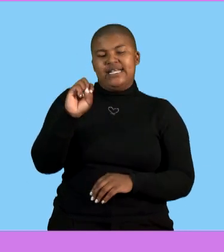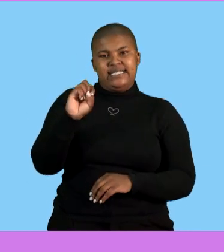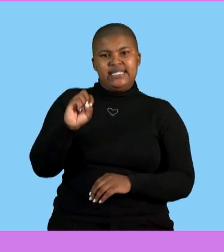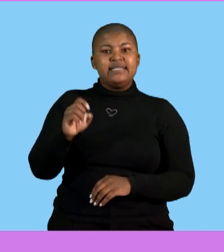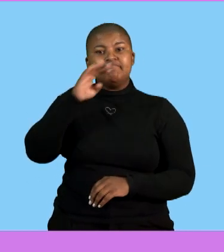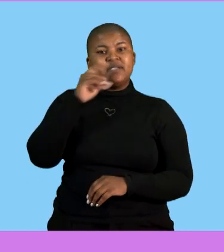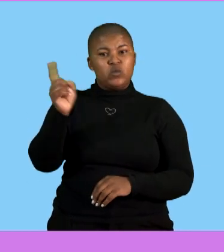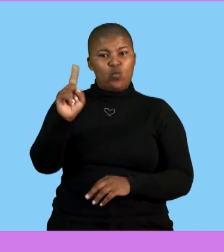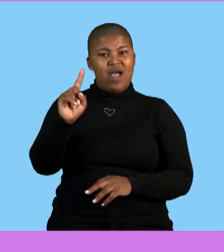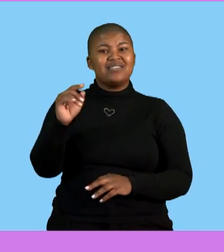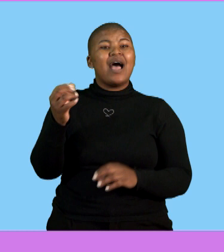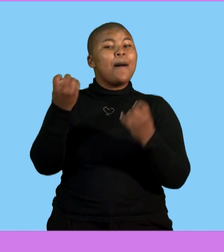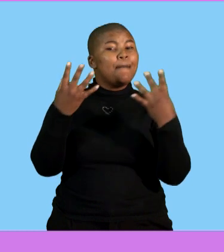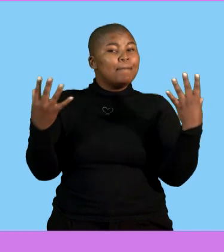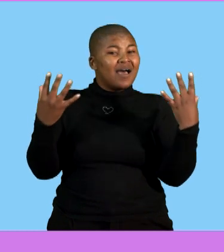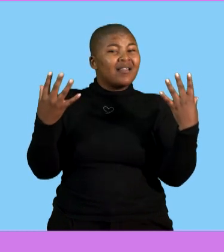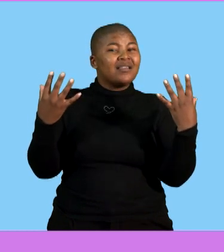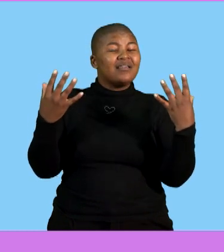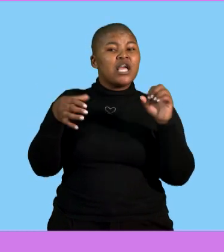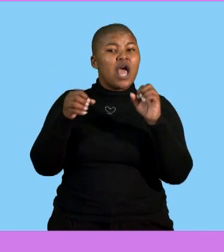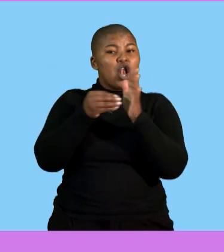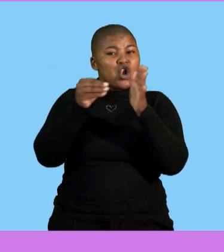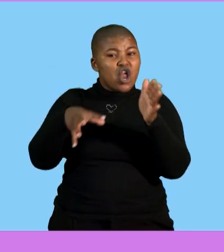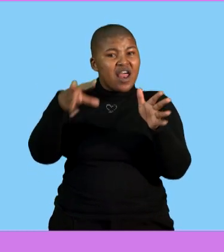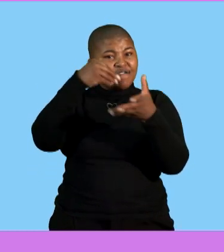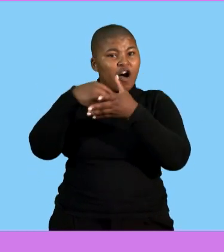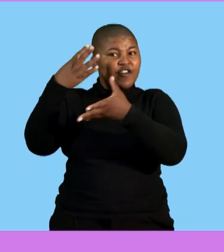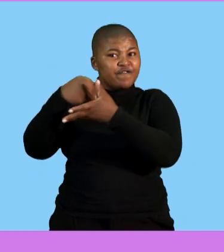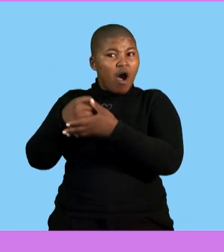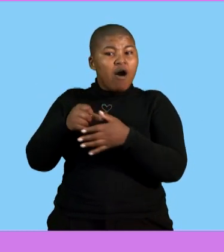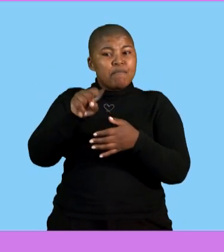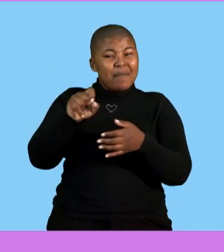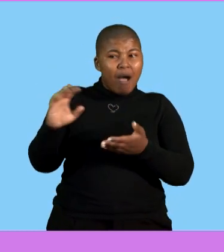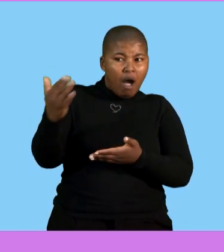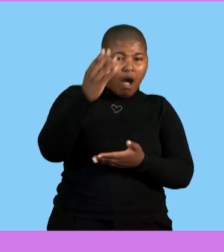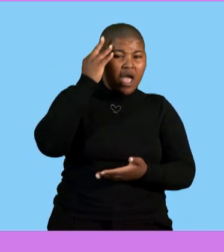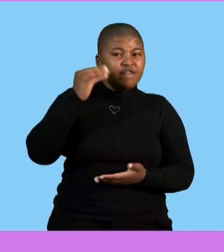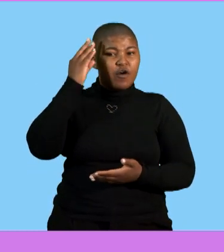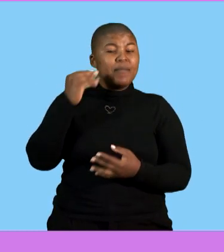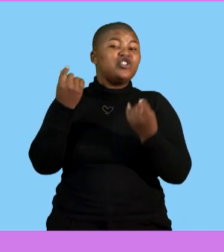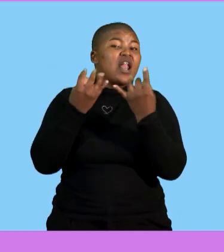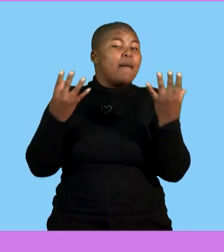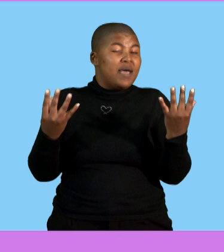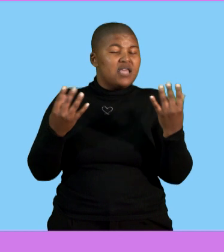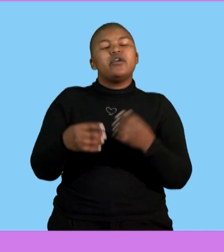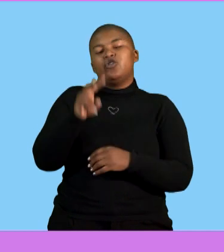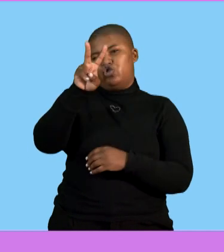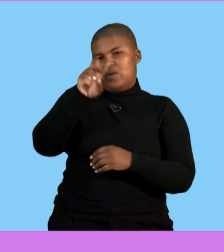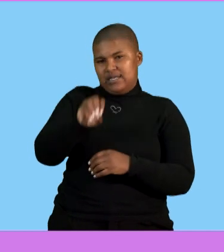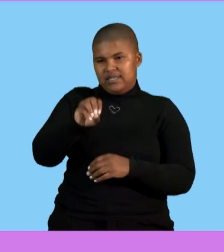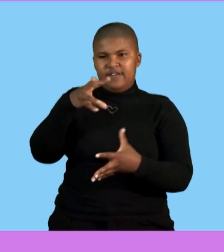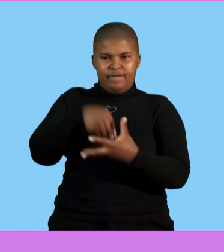total of 20. So it means the number of learners who participated on this survey